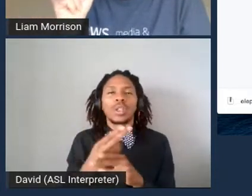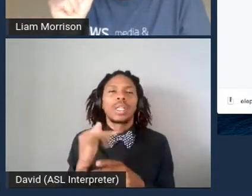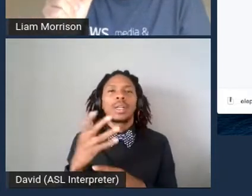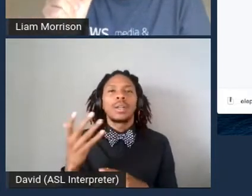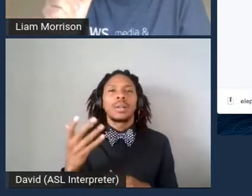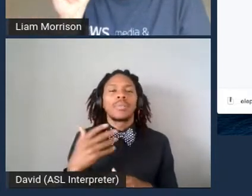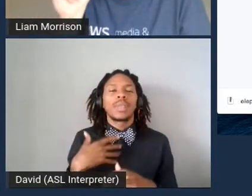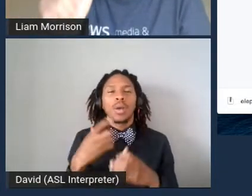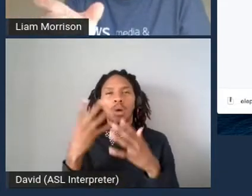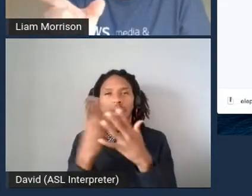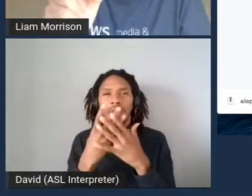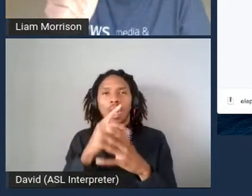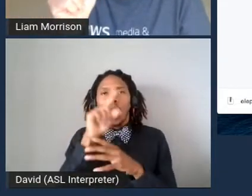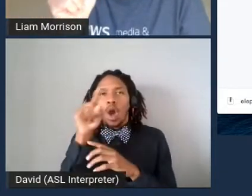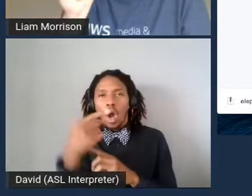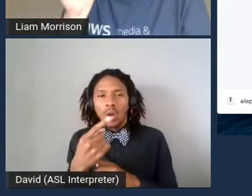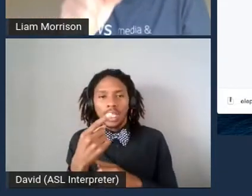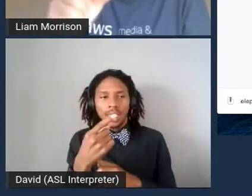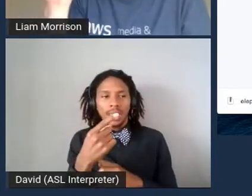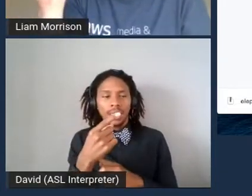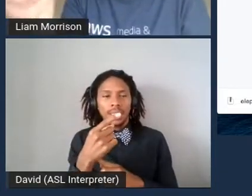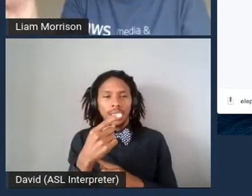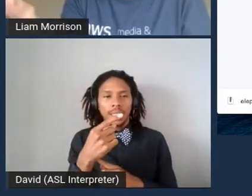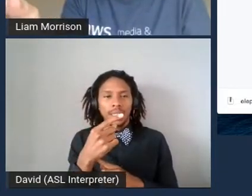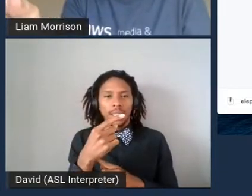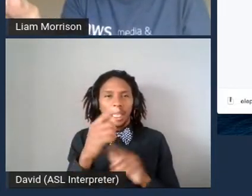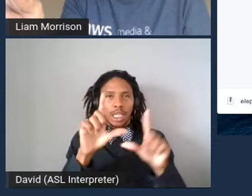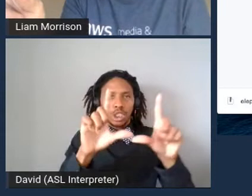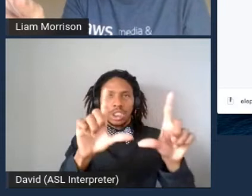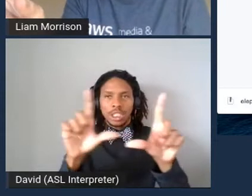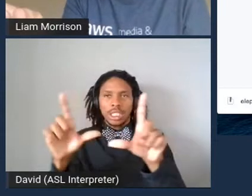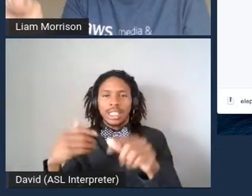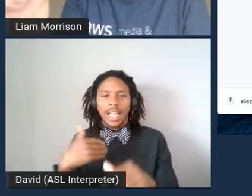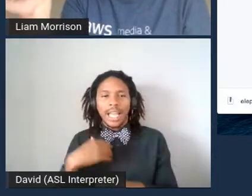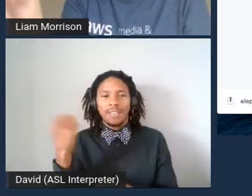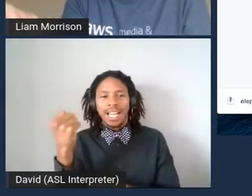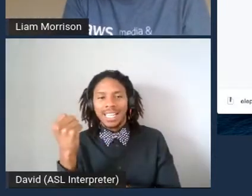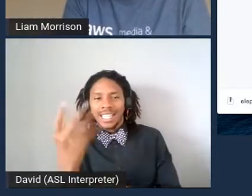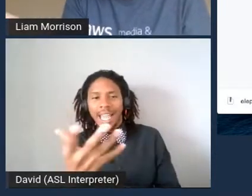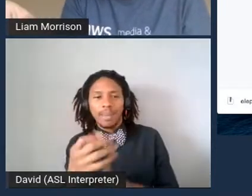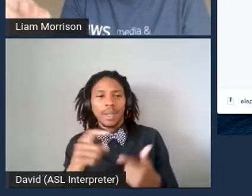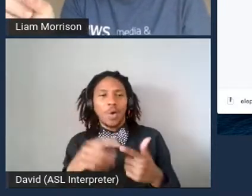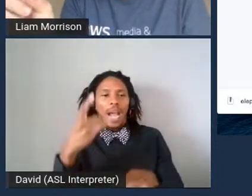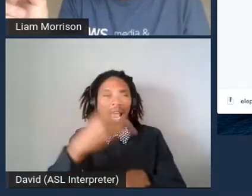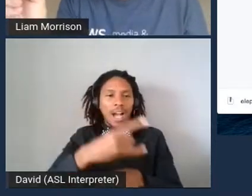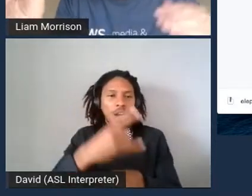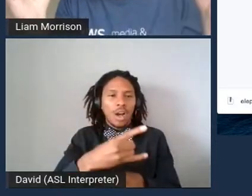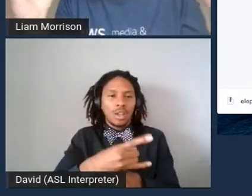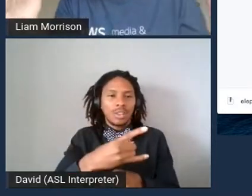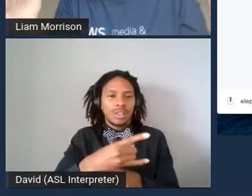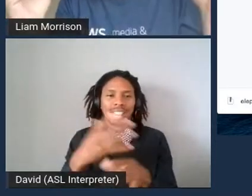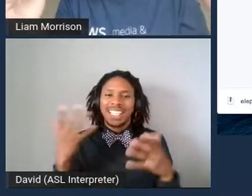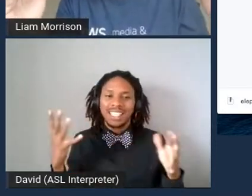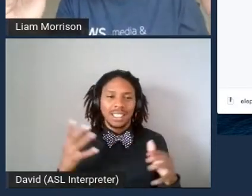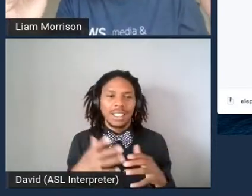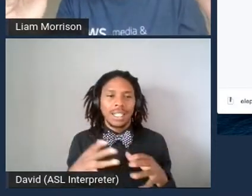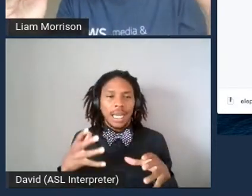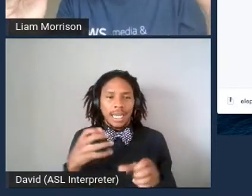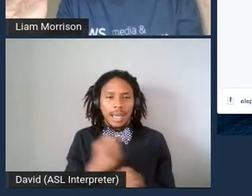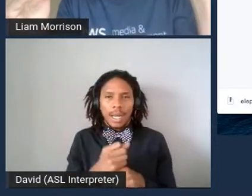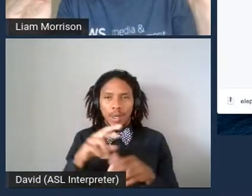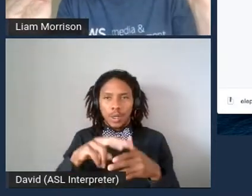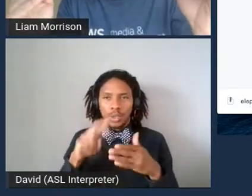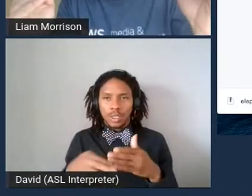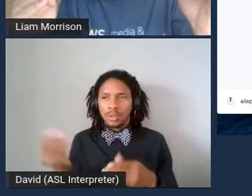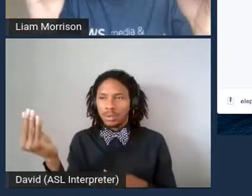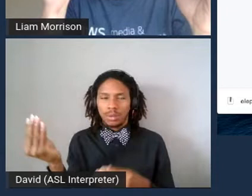want to filter only the shots that have gambling or alcohol in it. So that is combining the